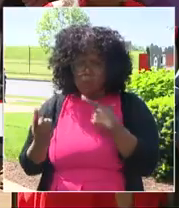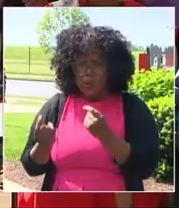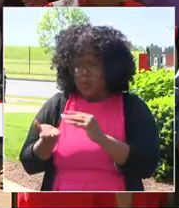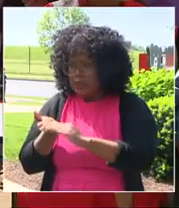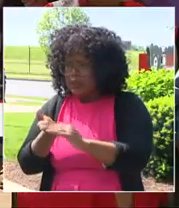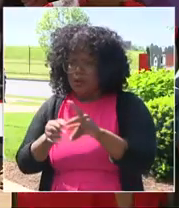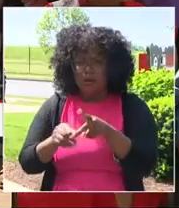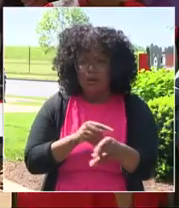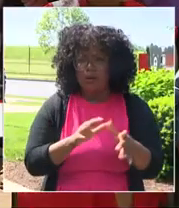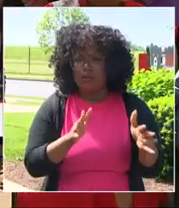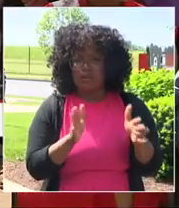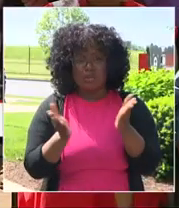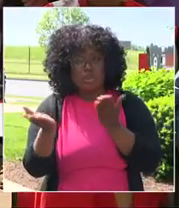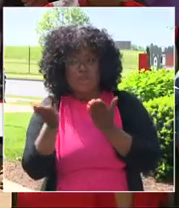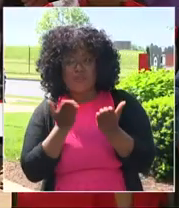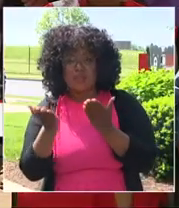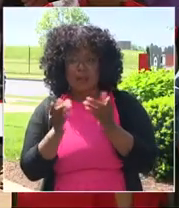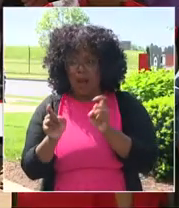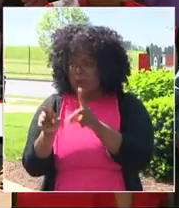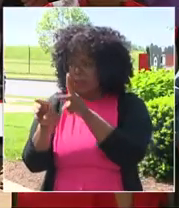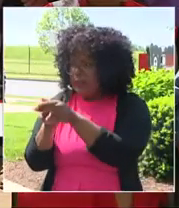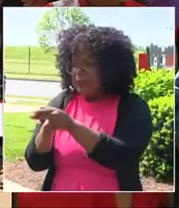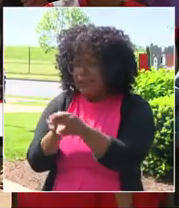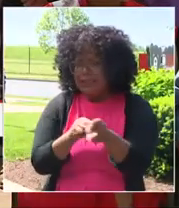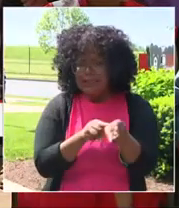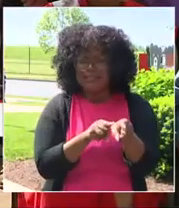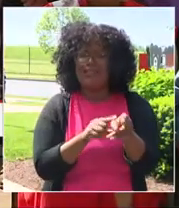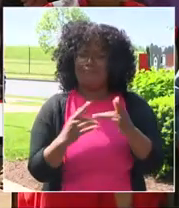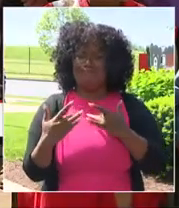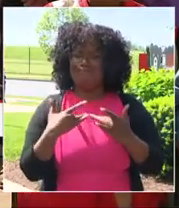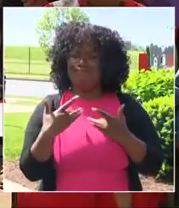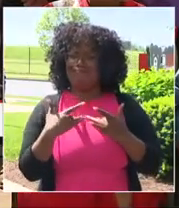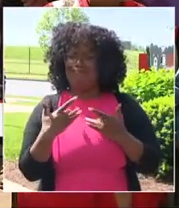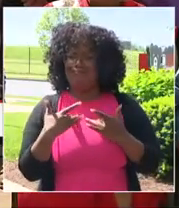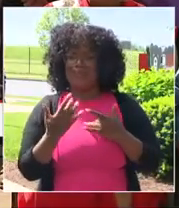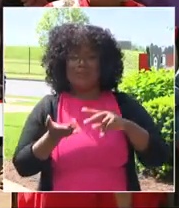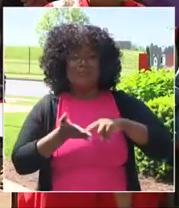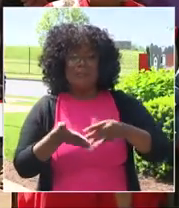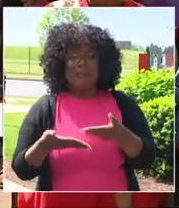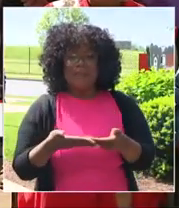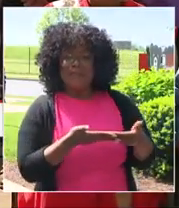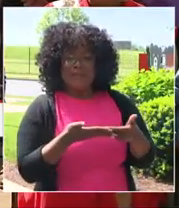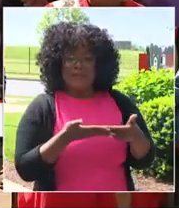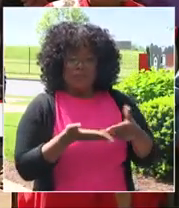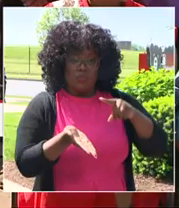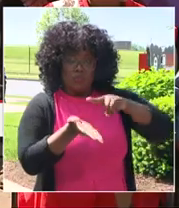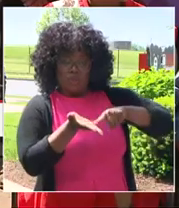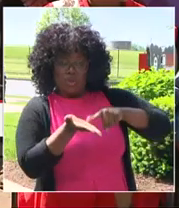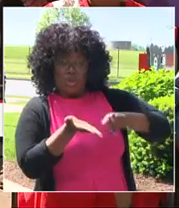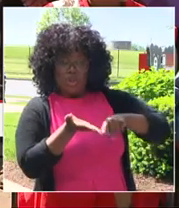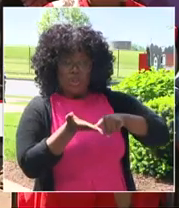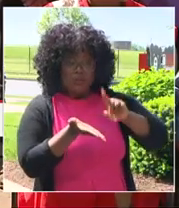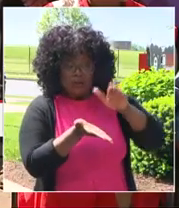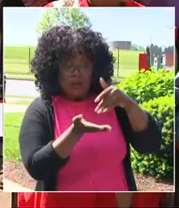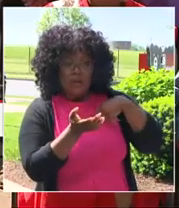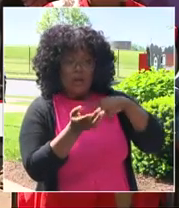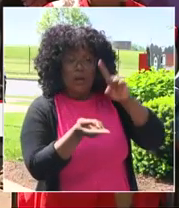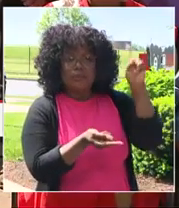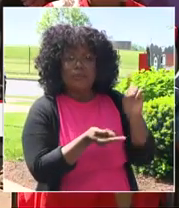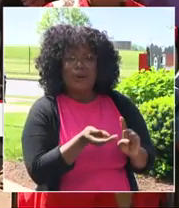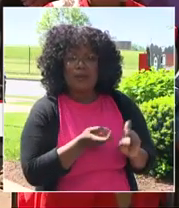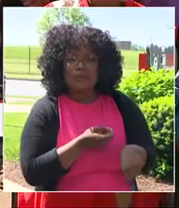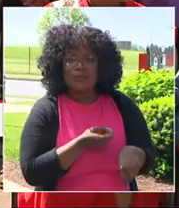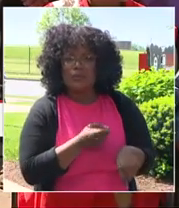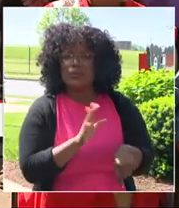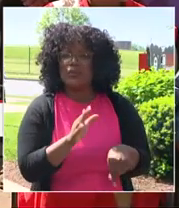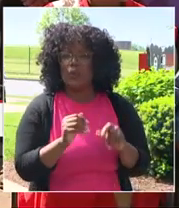services. It would also jeopardize cutting-edge pediatric research and limit our ability to meet